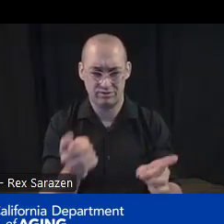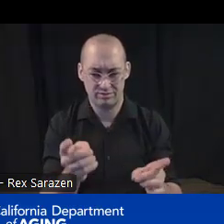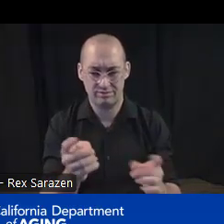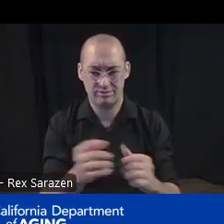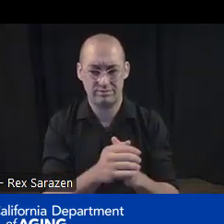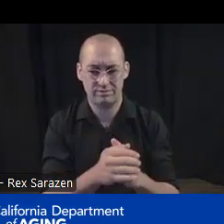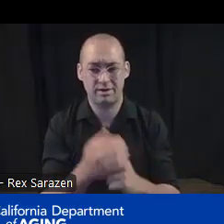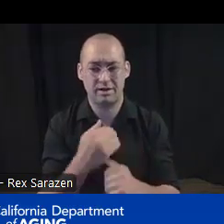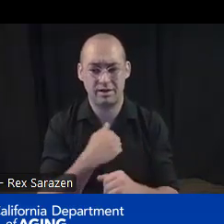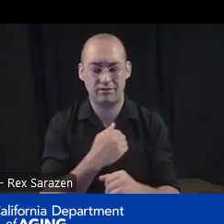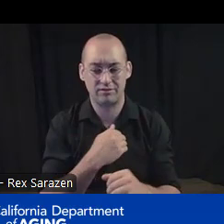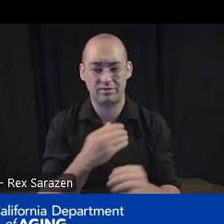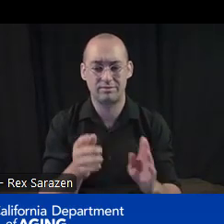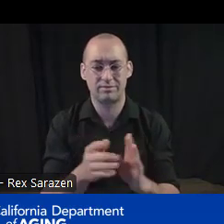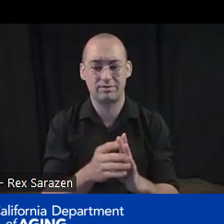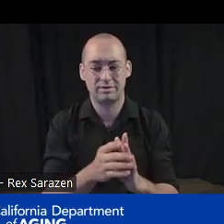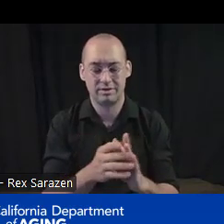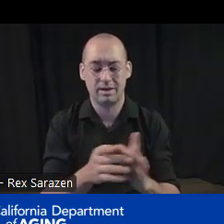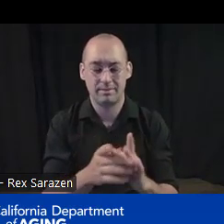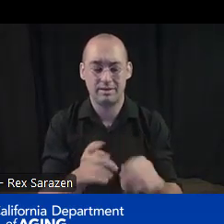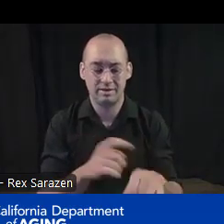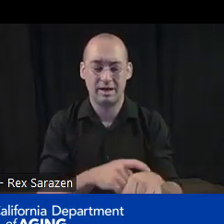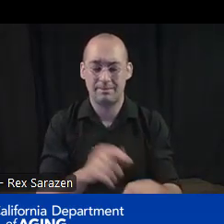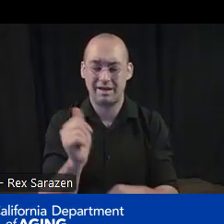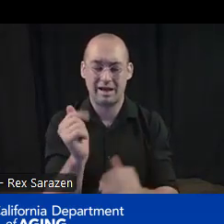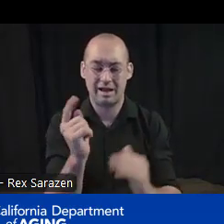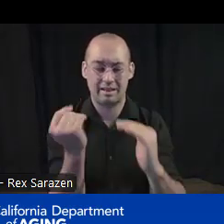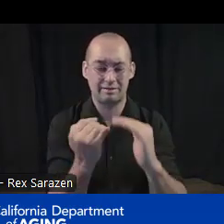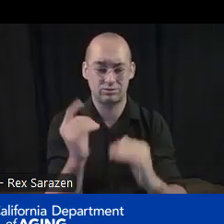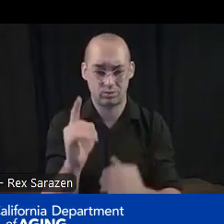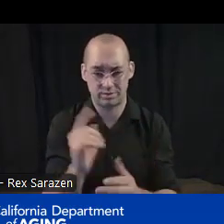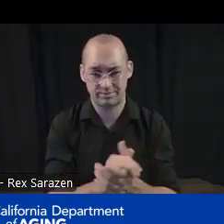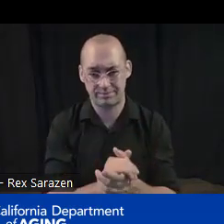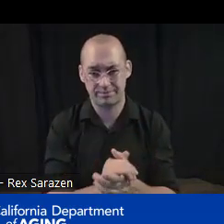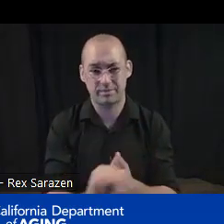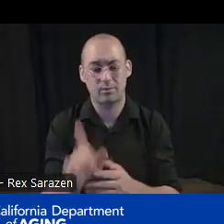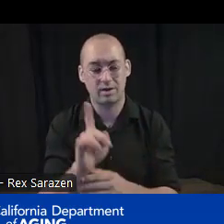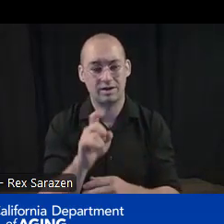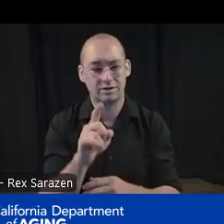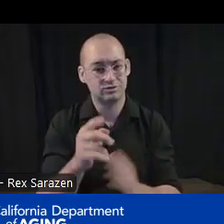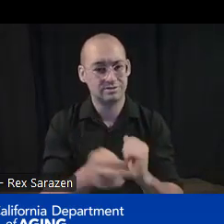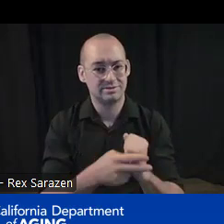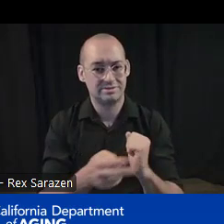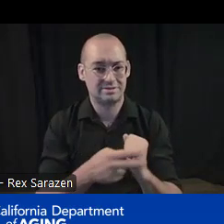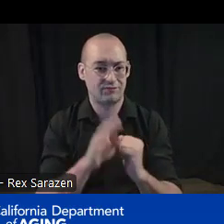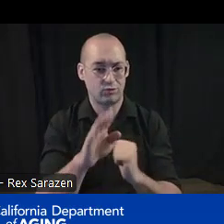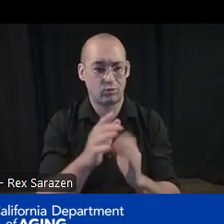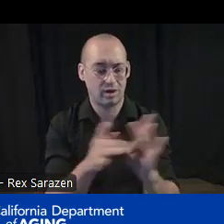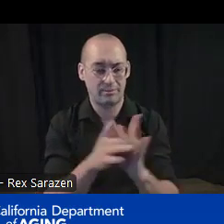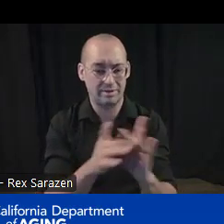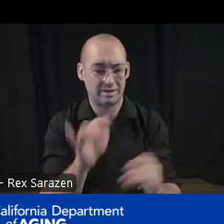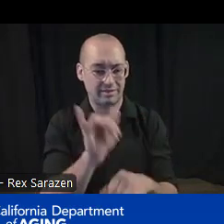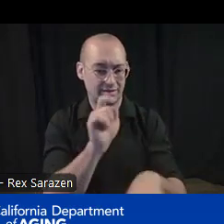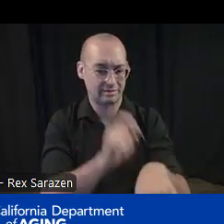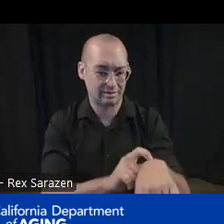have a public comment period, at least one, and we ask that you save your comments for that time and express them orally to us.